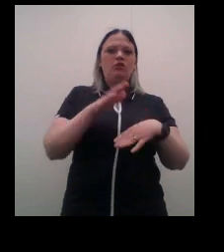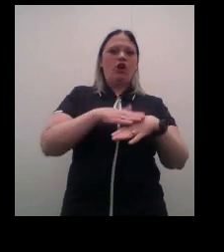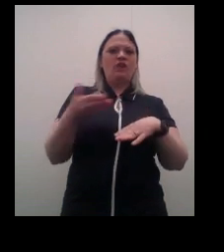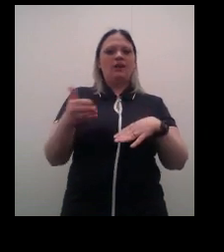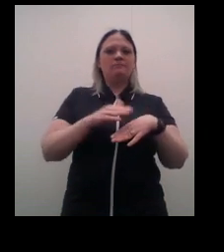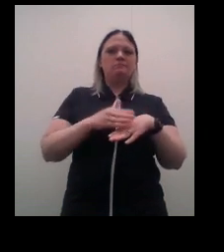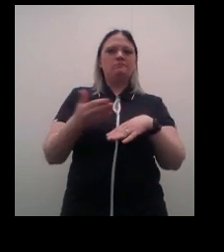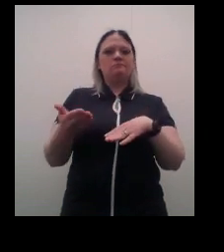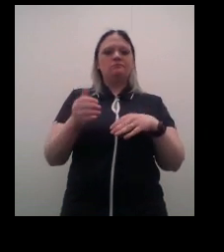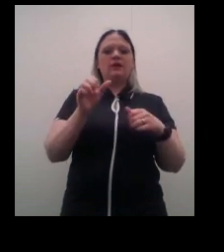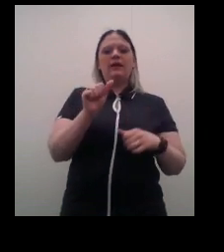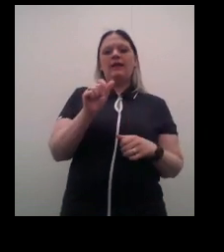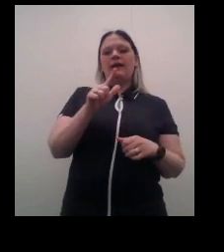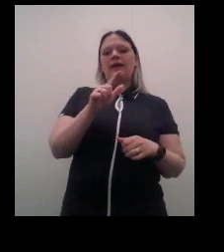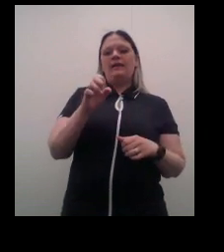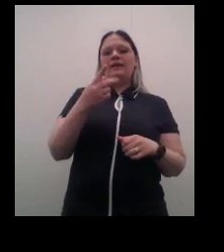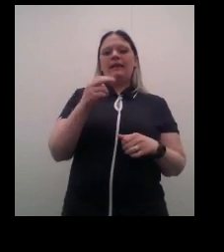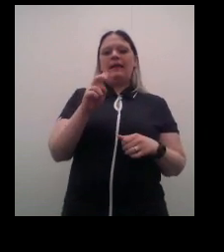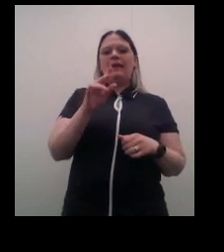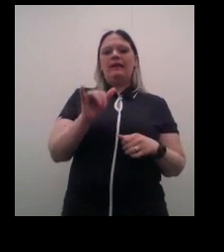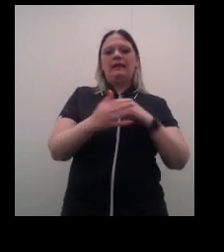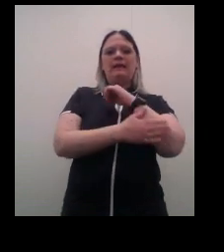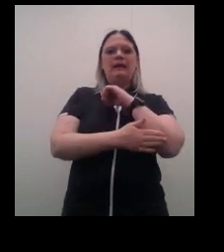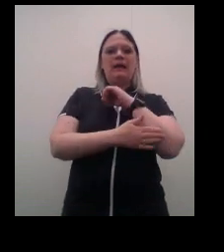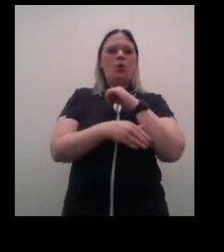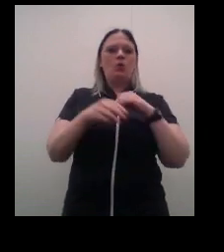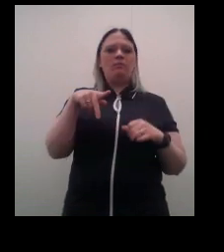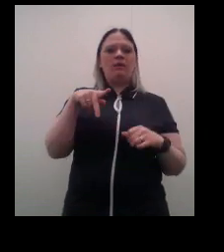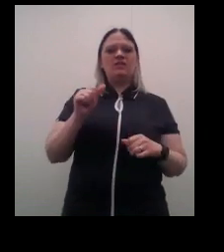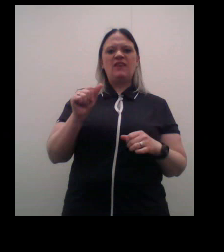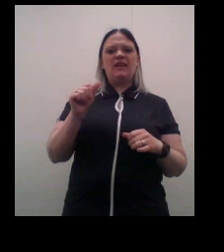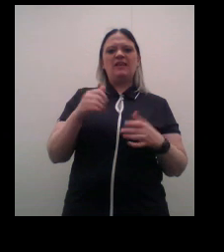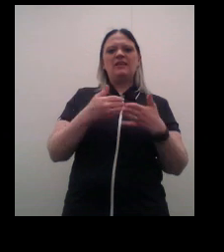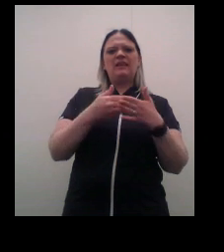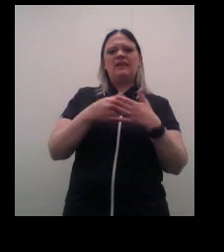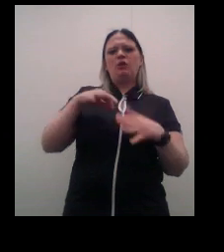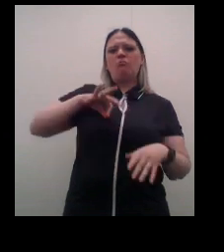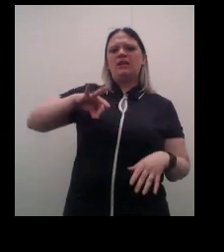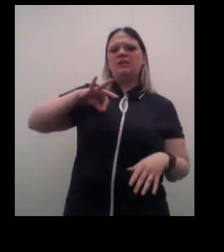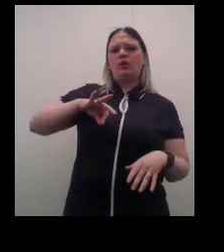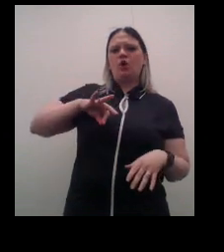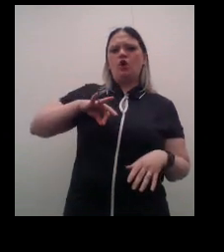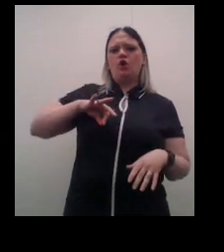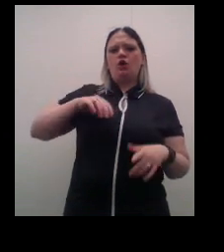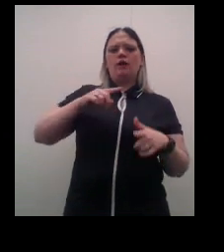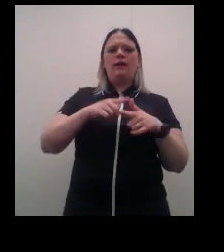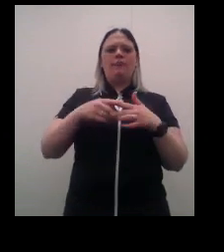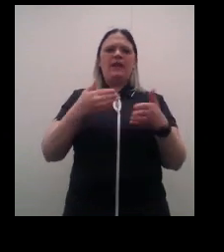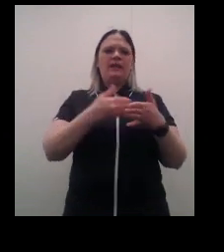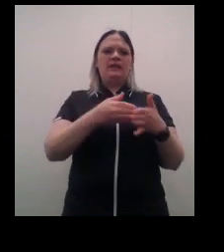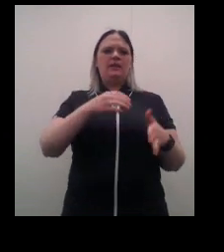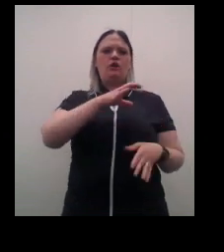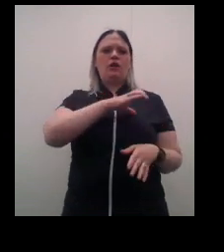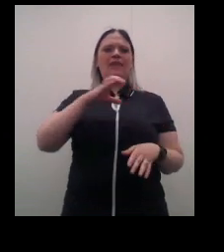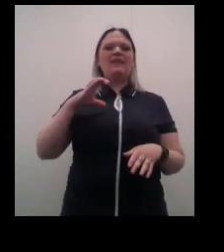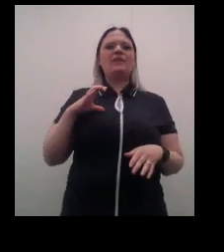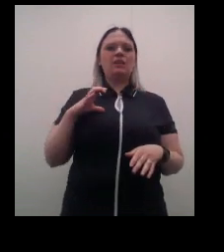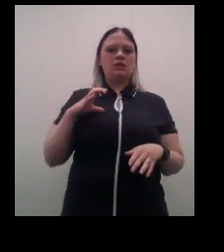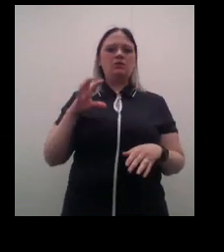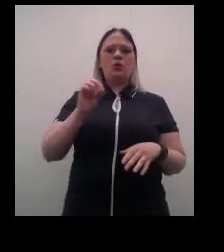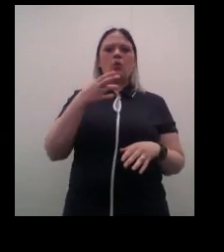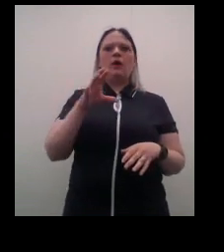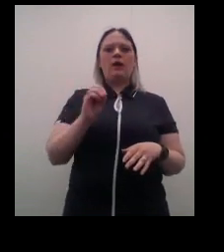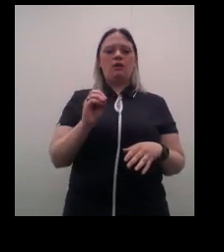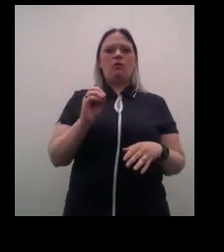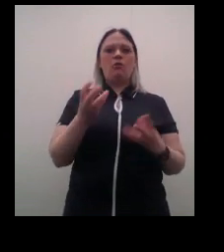to Allegheny County, Pennsylvania, where Pittsburgh is, and Cuyahoga County, Ohio, where Cleveland is. We still have more cases,